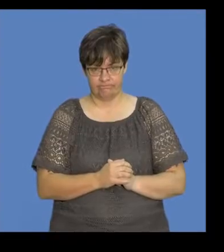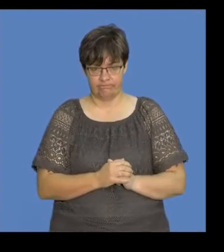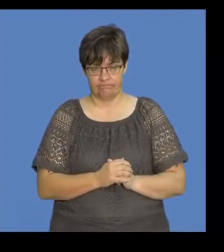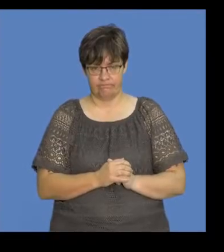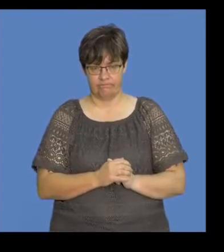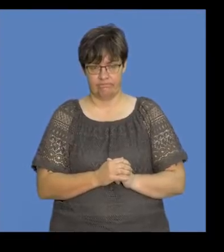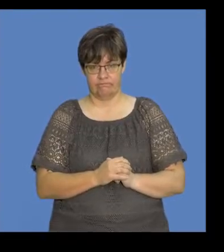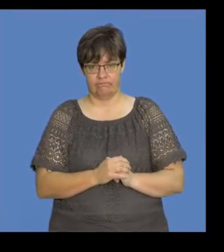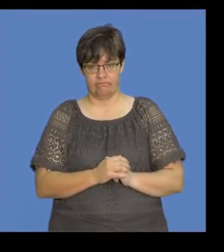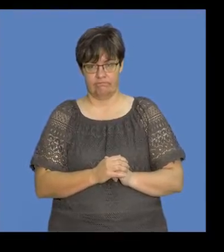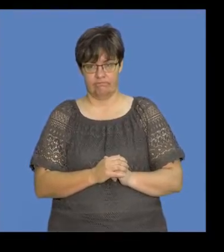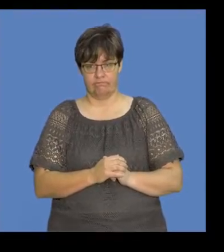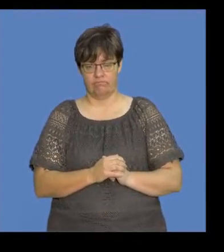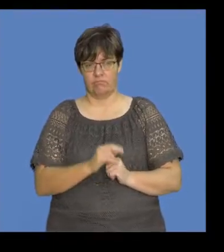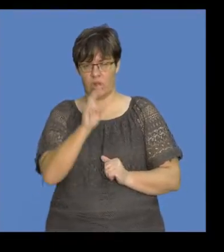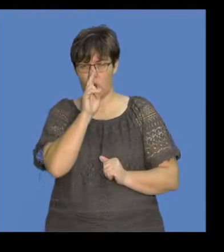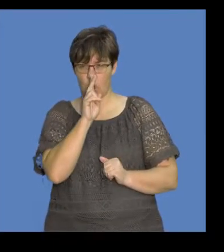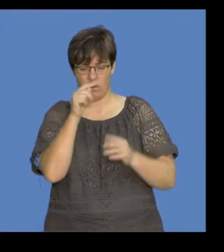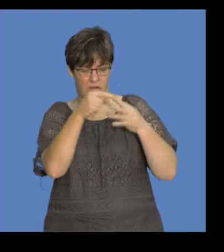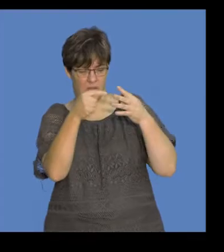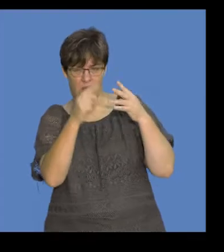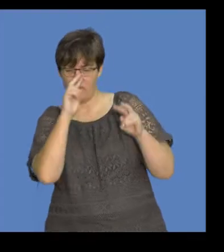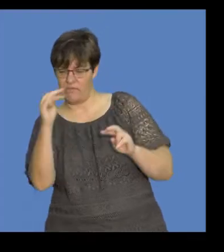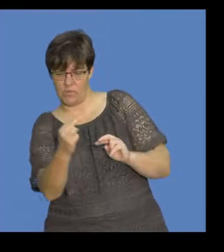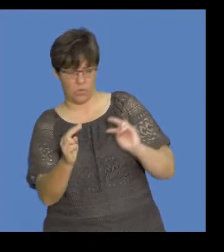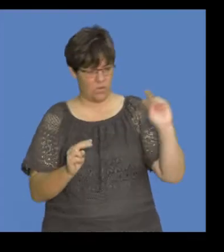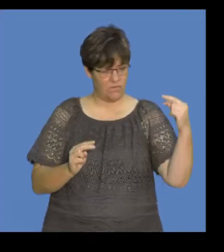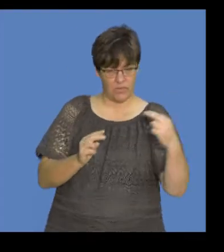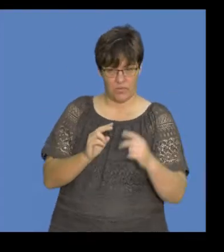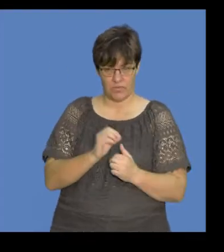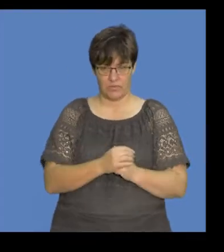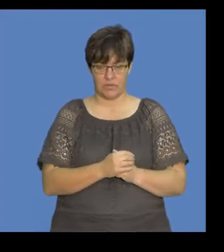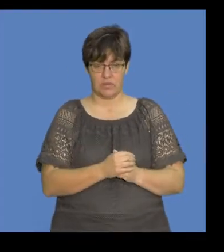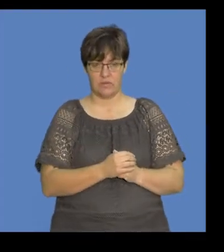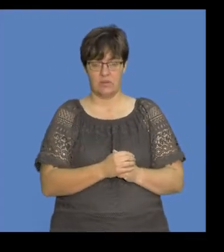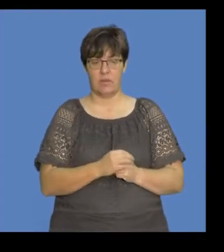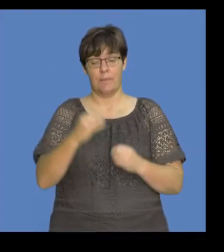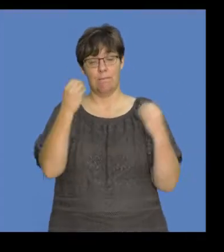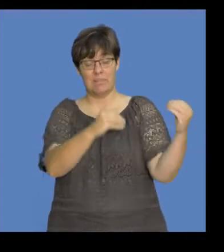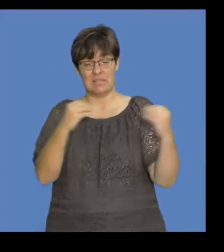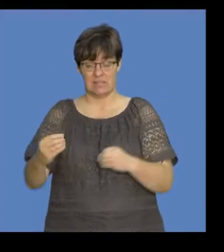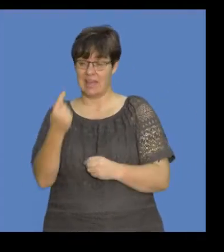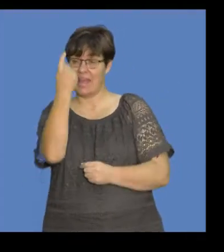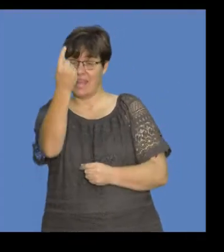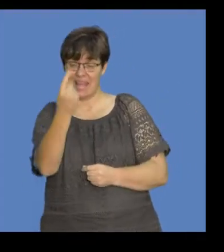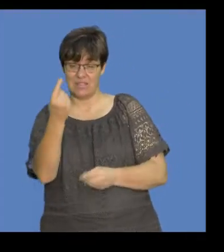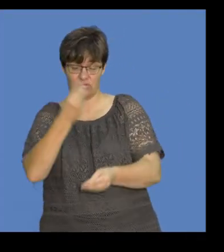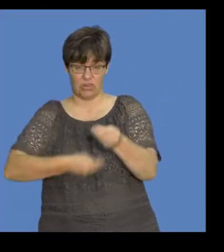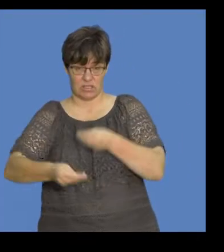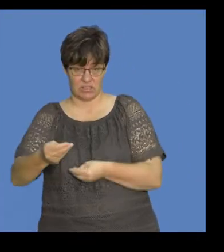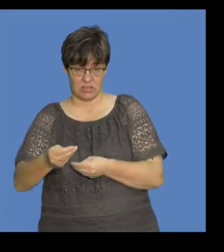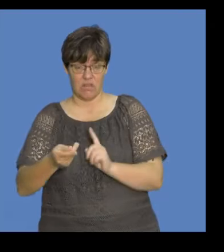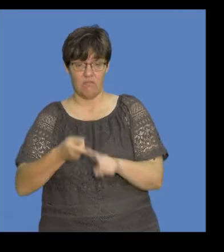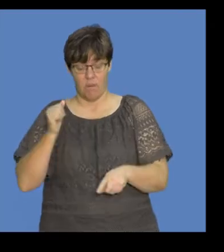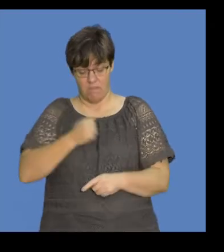therefore, look at the different points of view. The business regards each transaction from